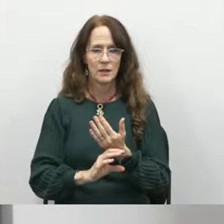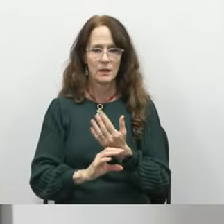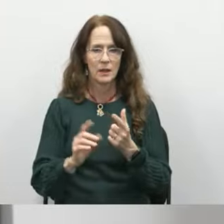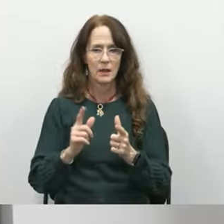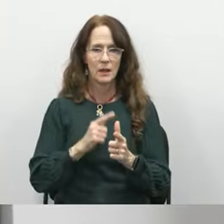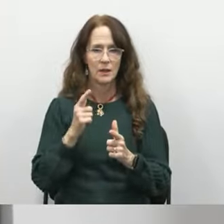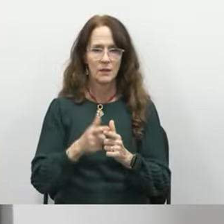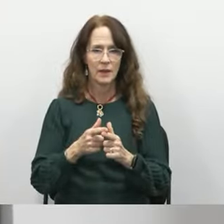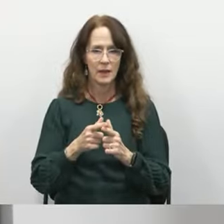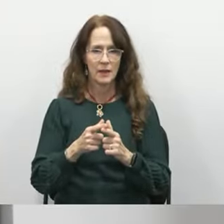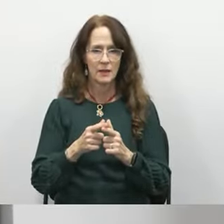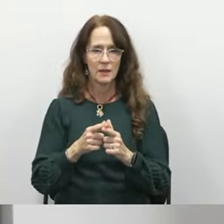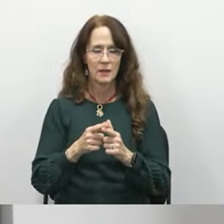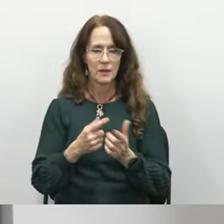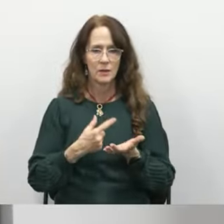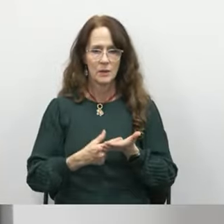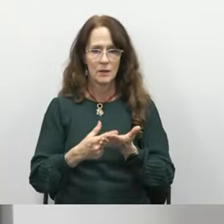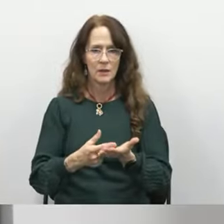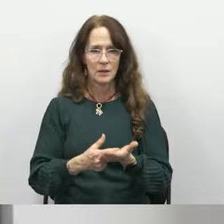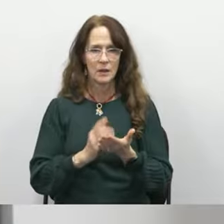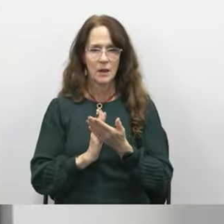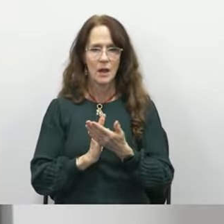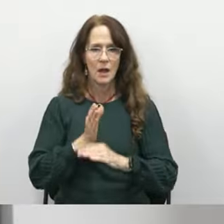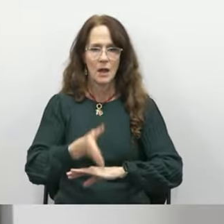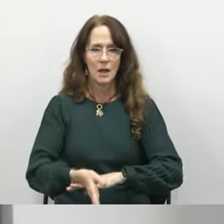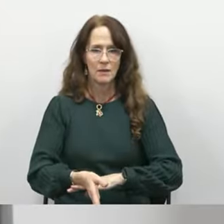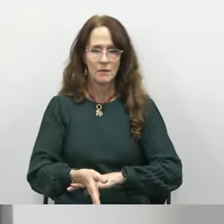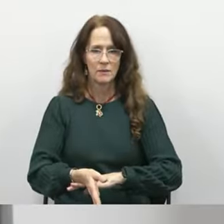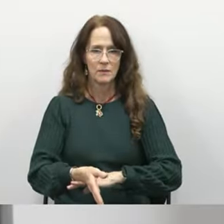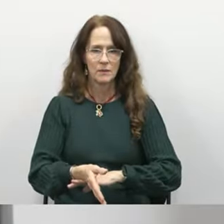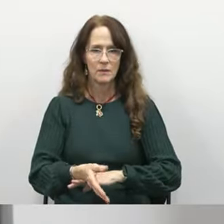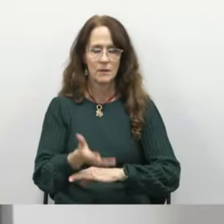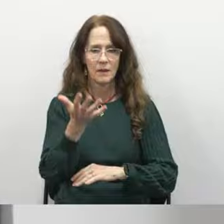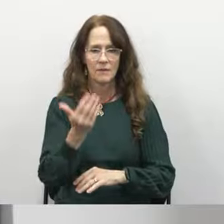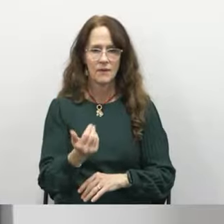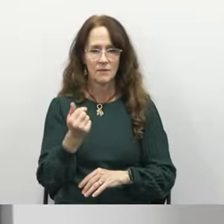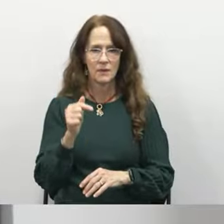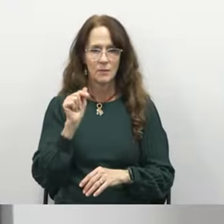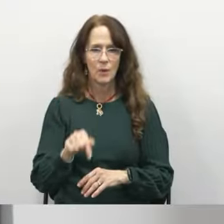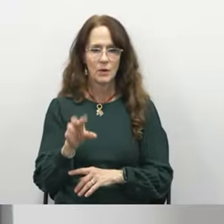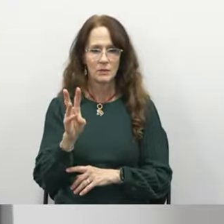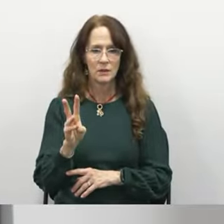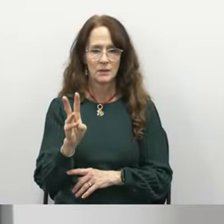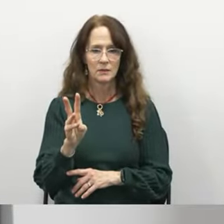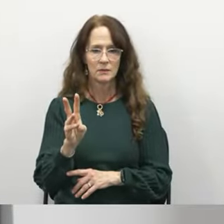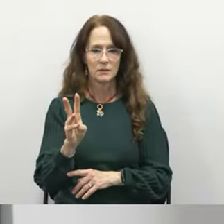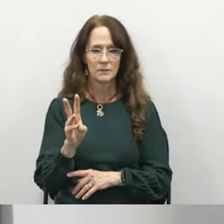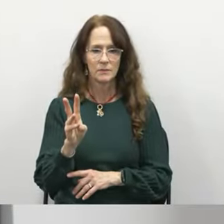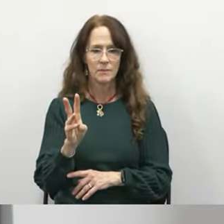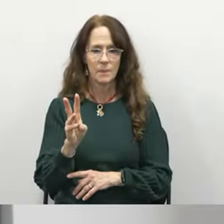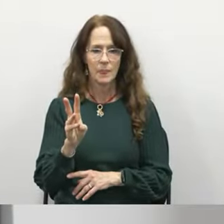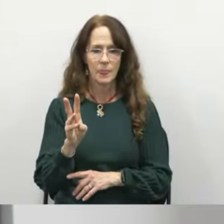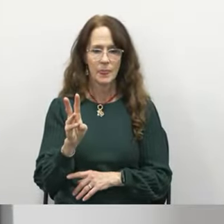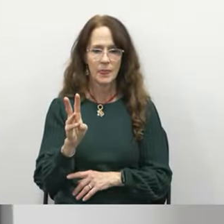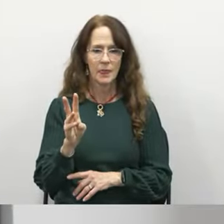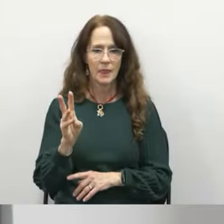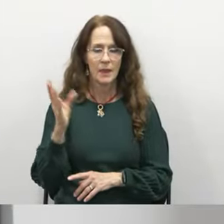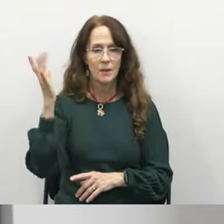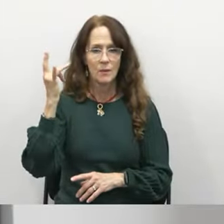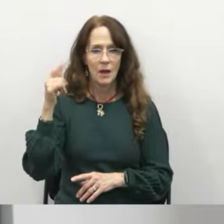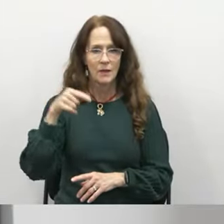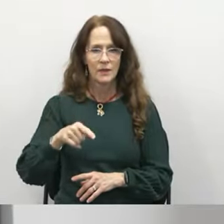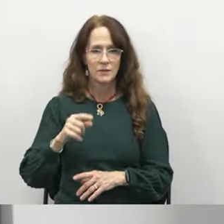then we address that after item 15.6. Because this